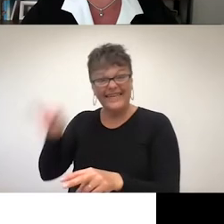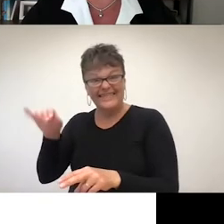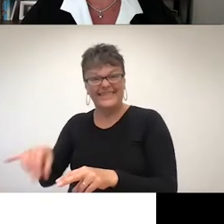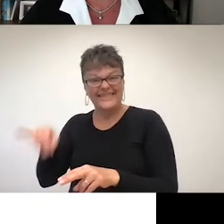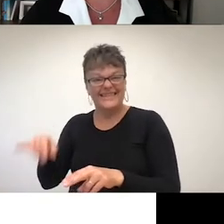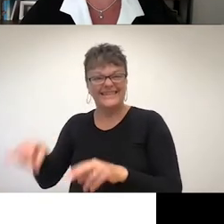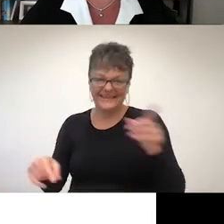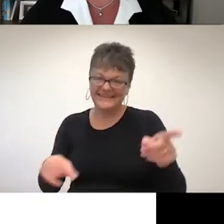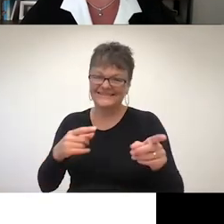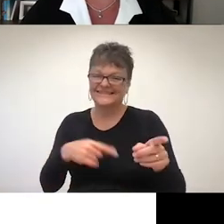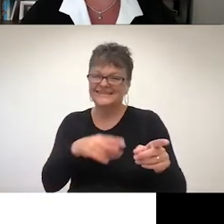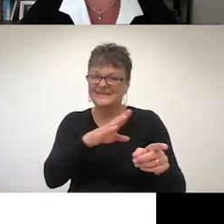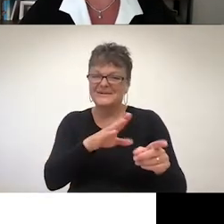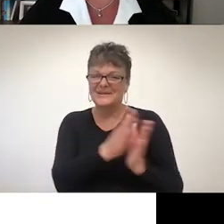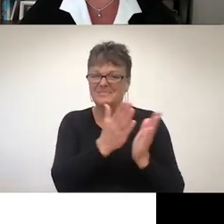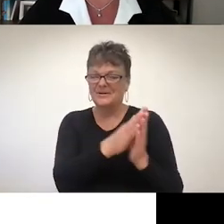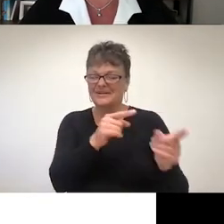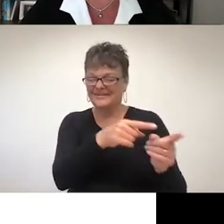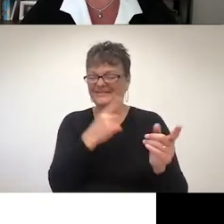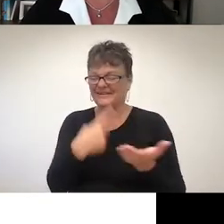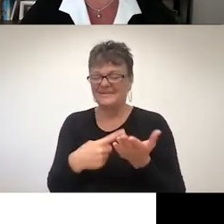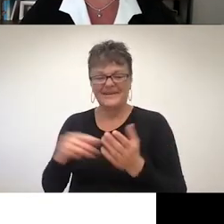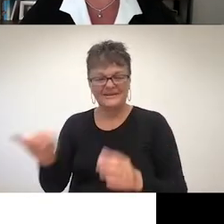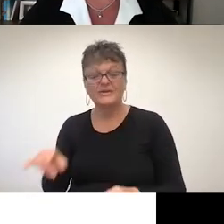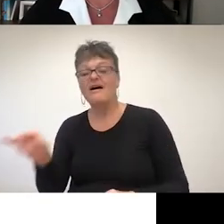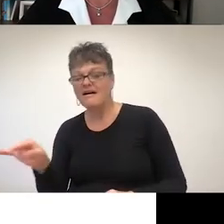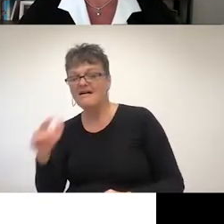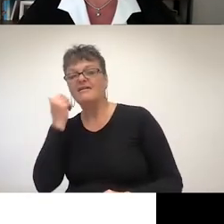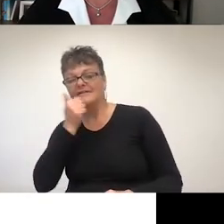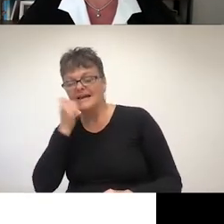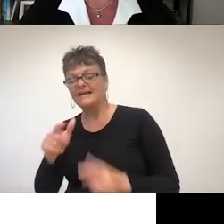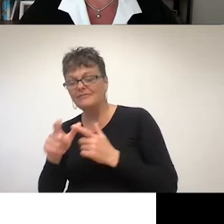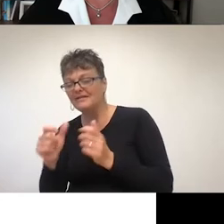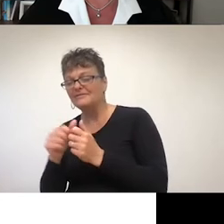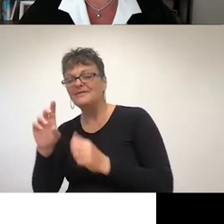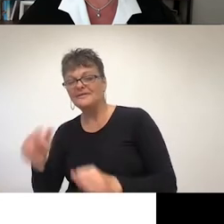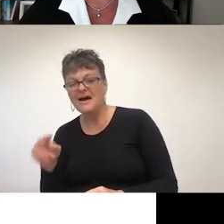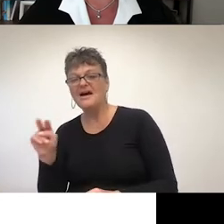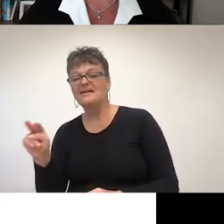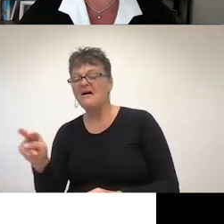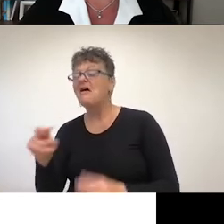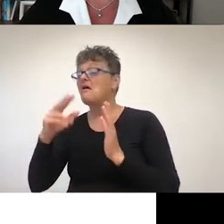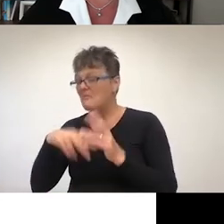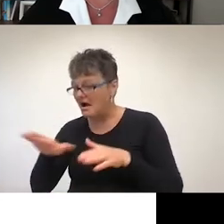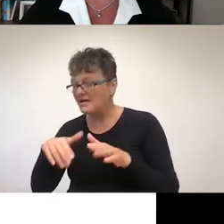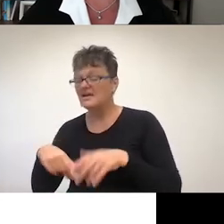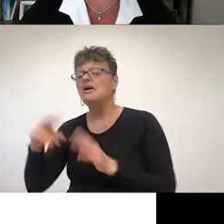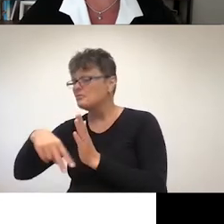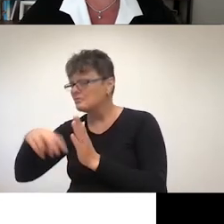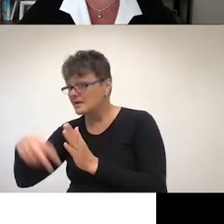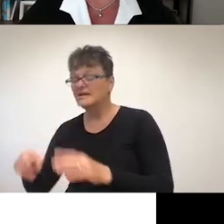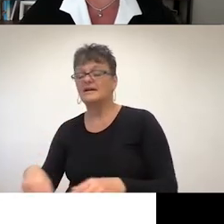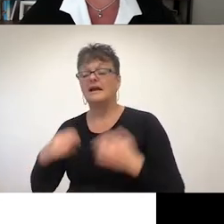meditation, swimming, going for long walks, sleep, daily runs with the puppy, walking, reading, exercise and fun